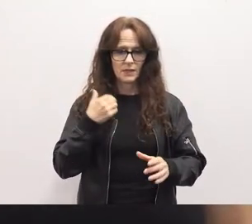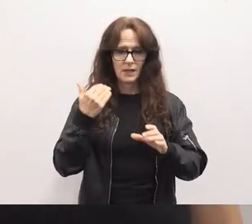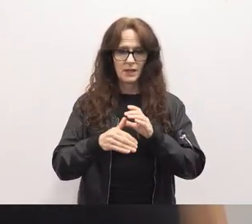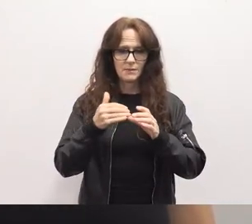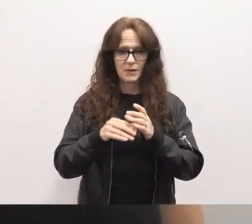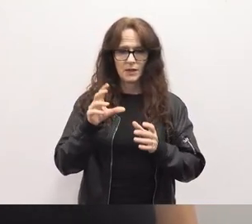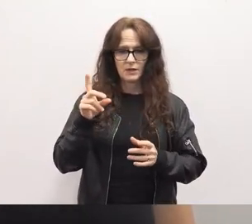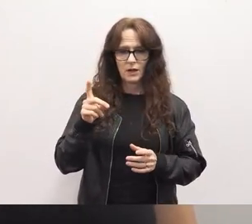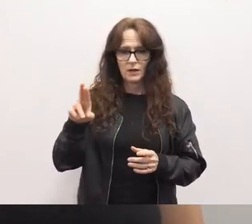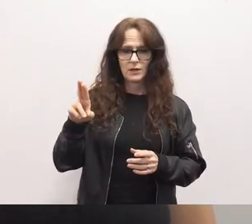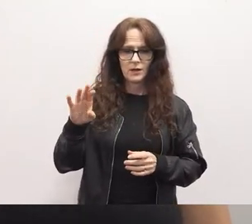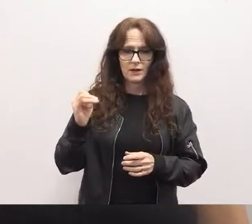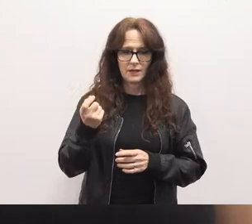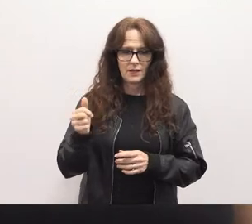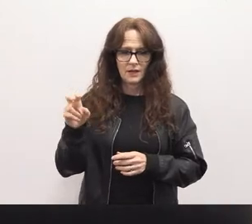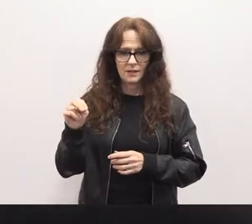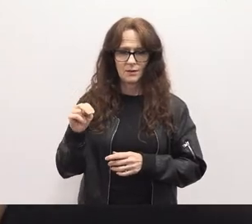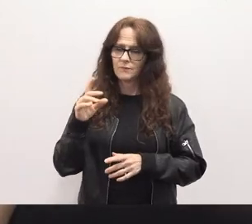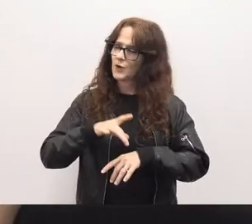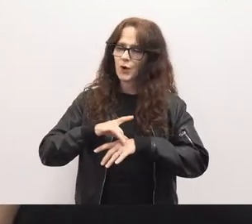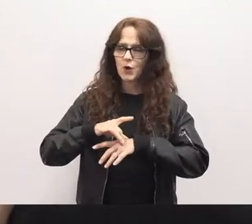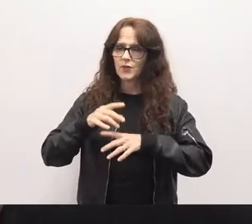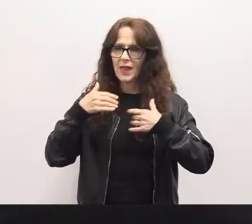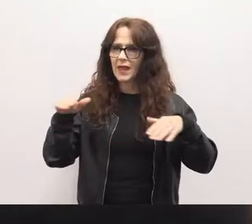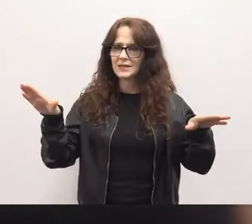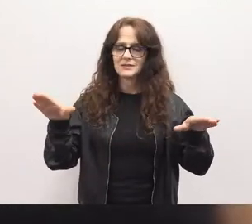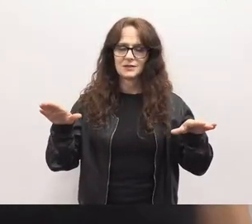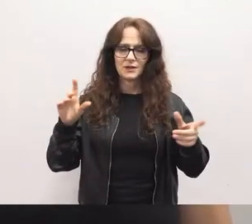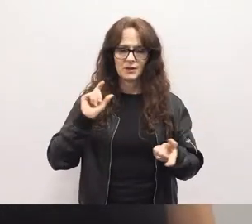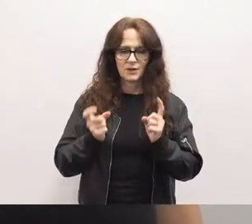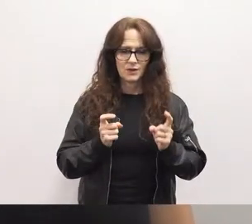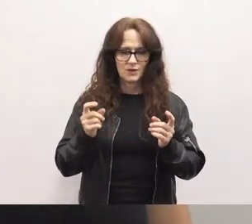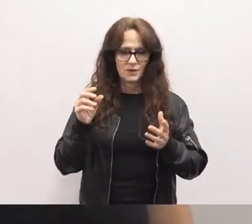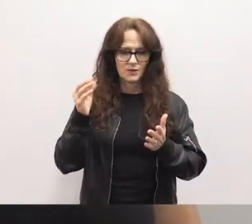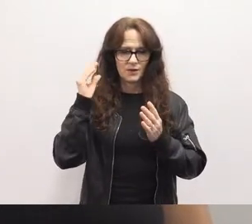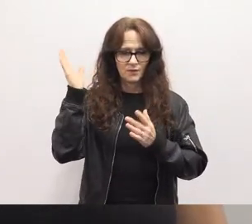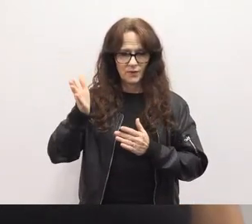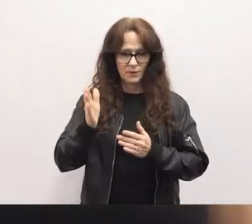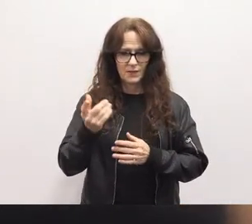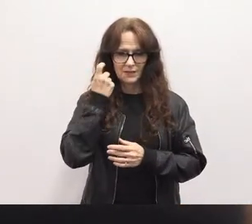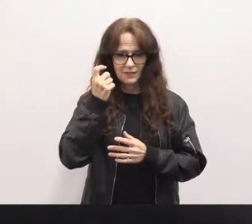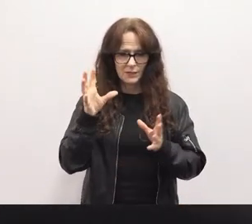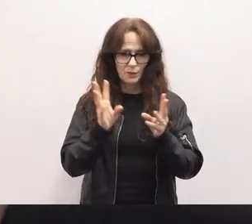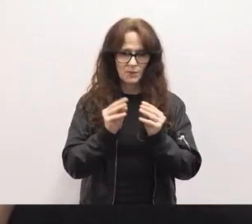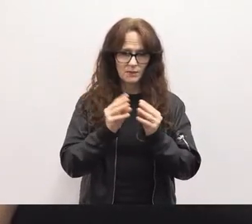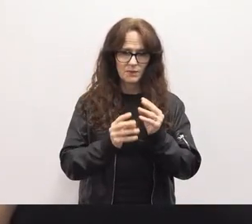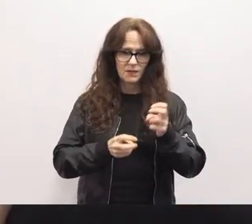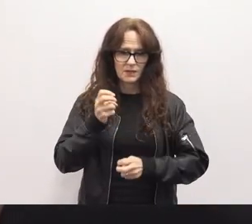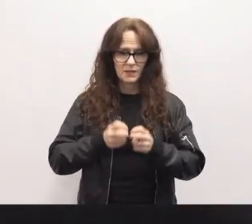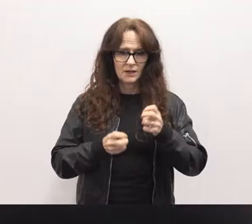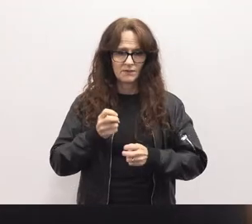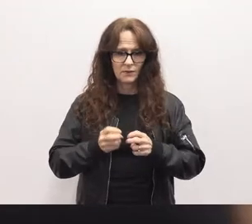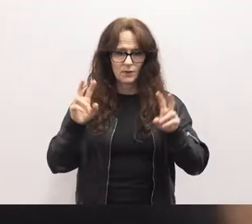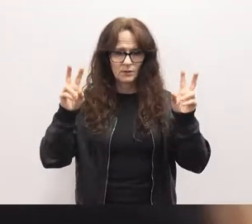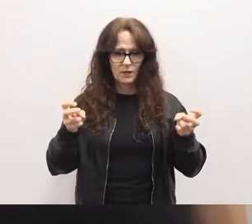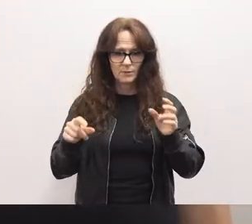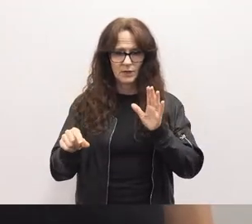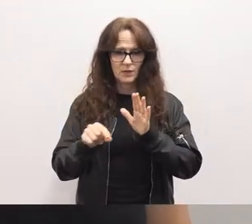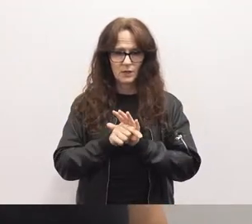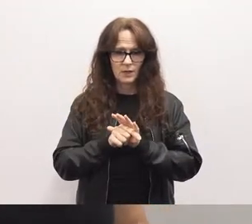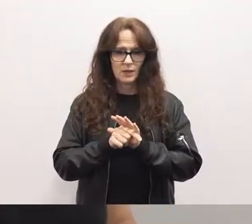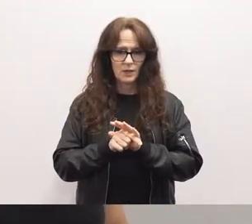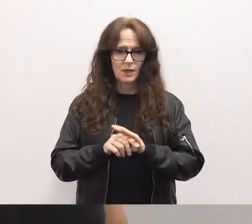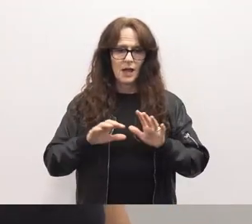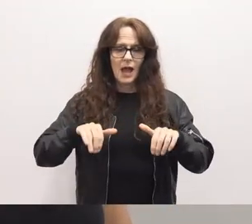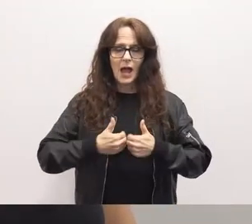Heenan, another one of your earth angels. This part of the email with revision for this speech. In our last meeting, it was a difficult topic, great. How do we make great